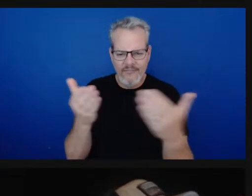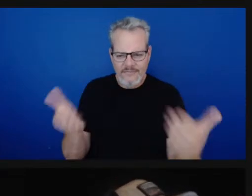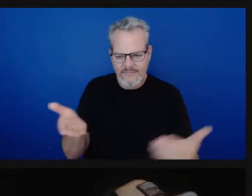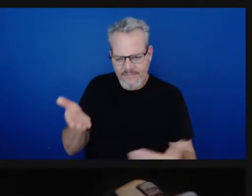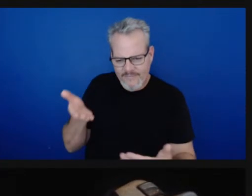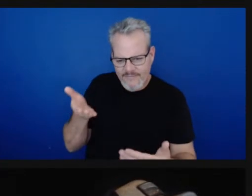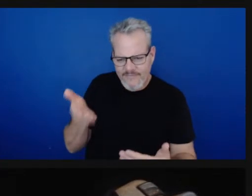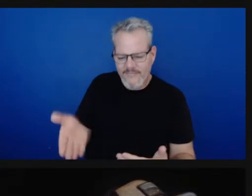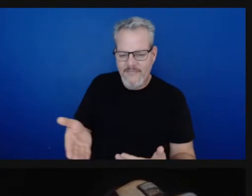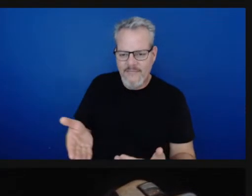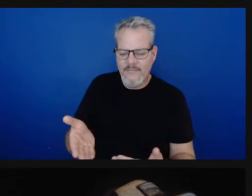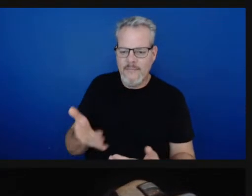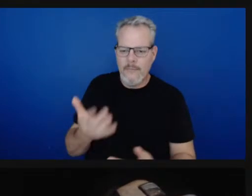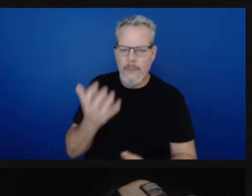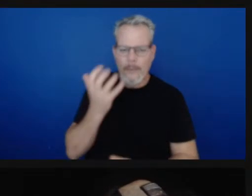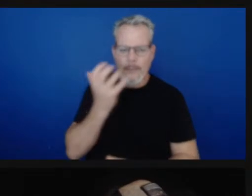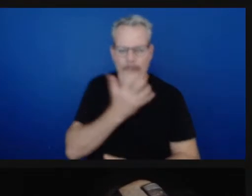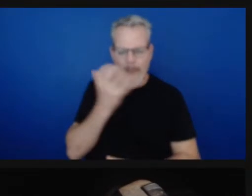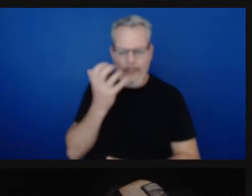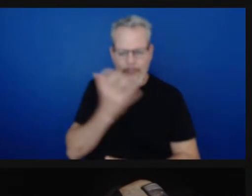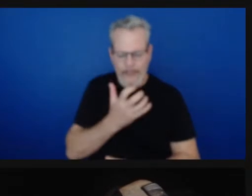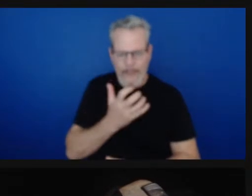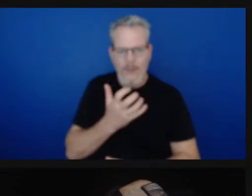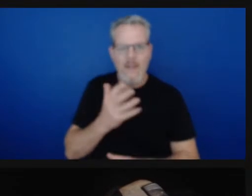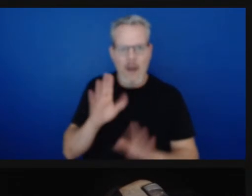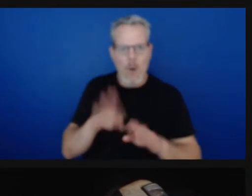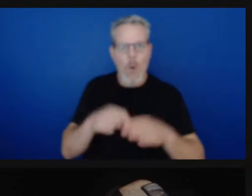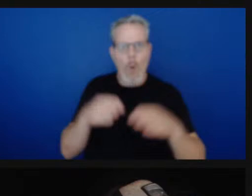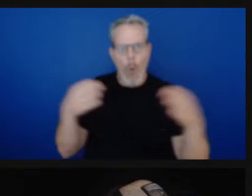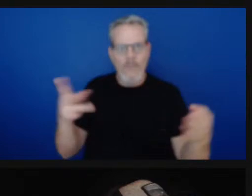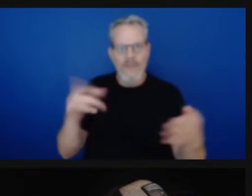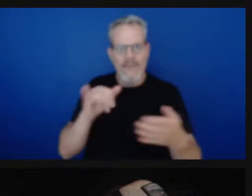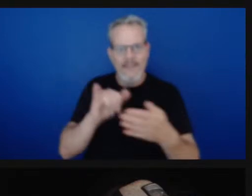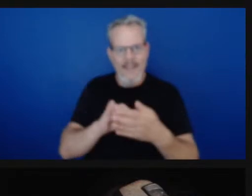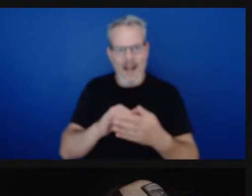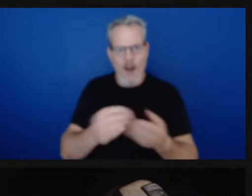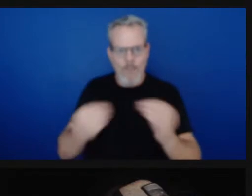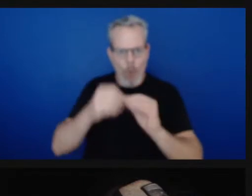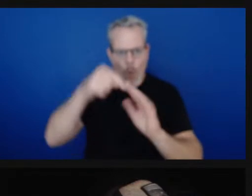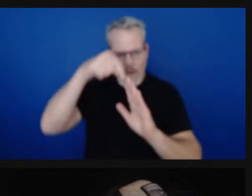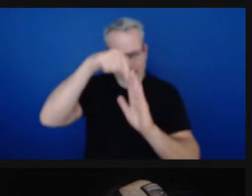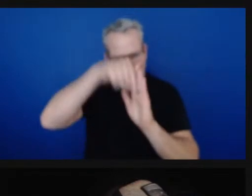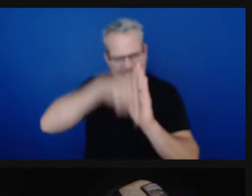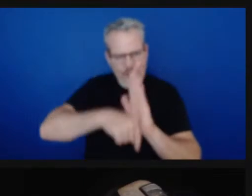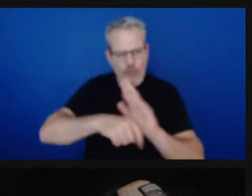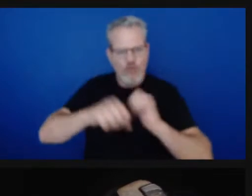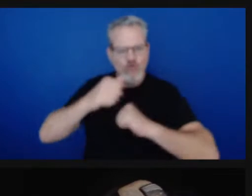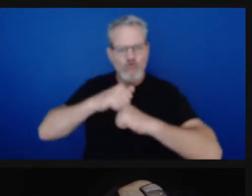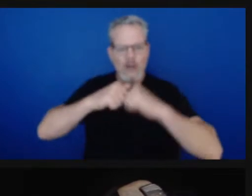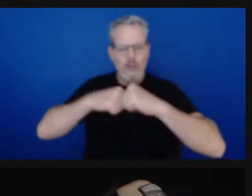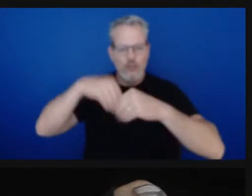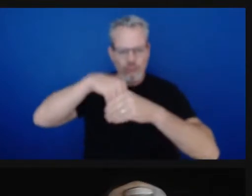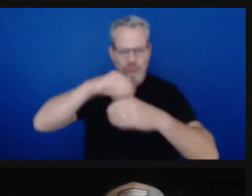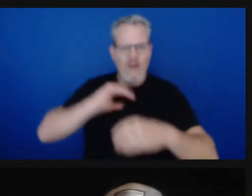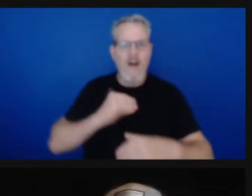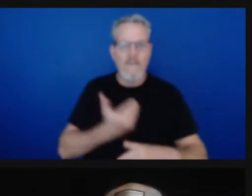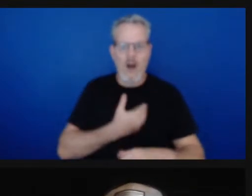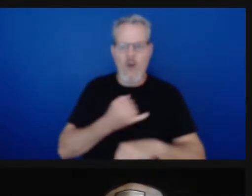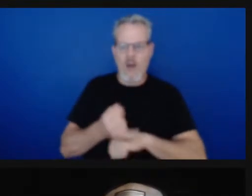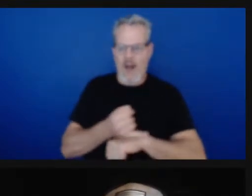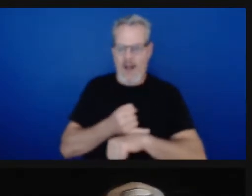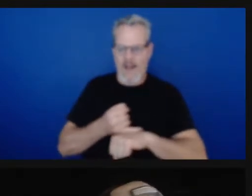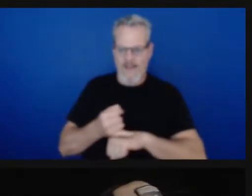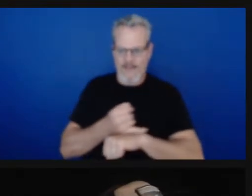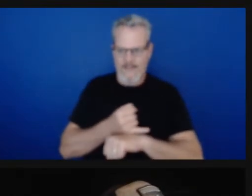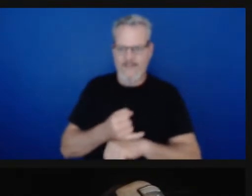that really uncovered that inner structure of the island, led by Jim Kay here.